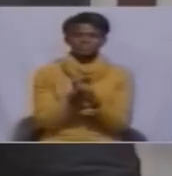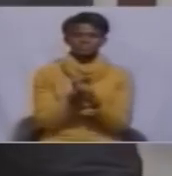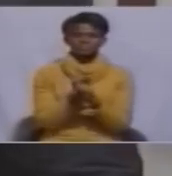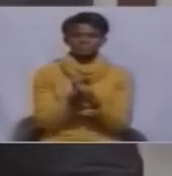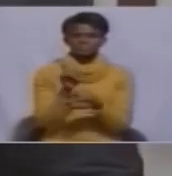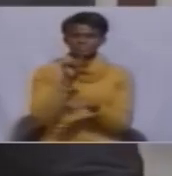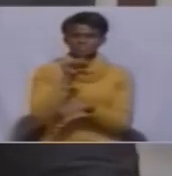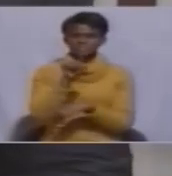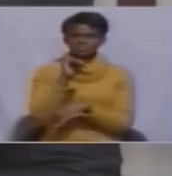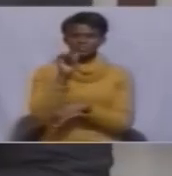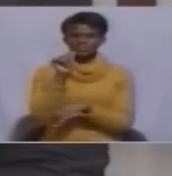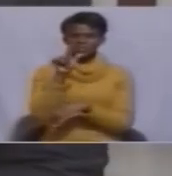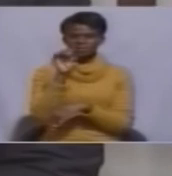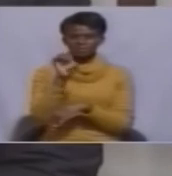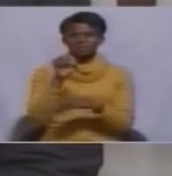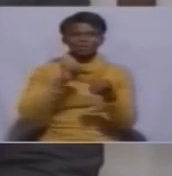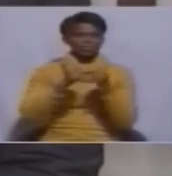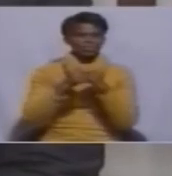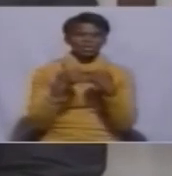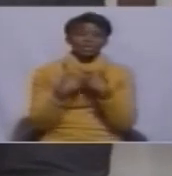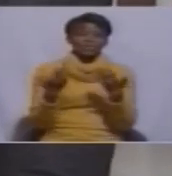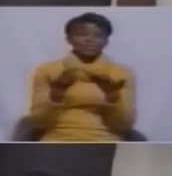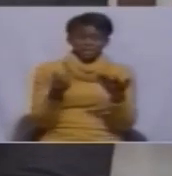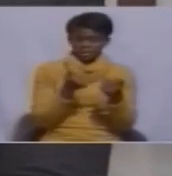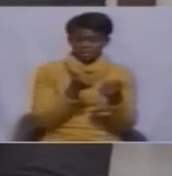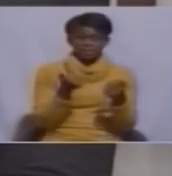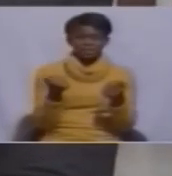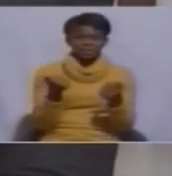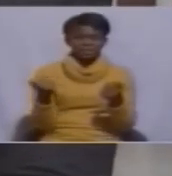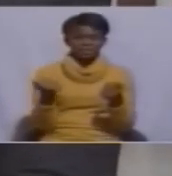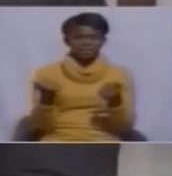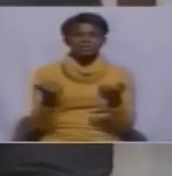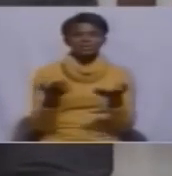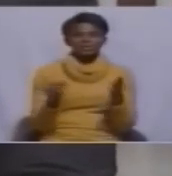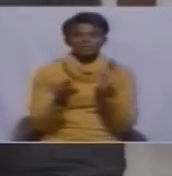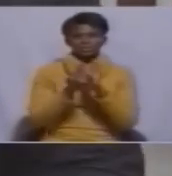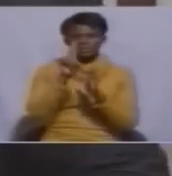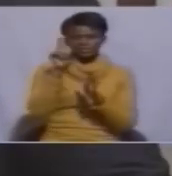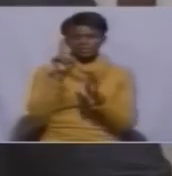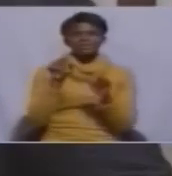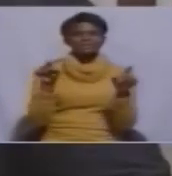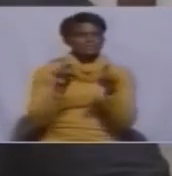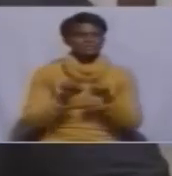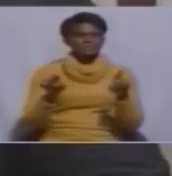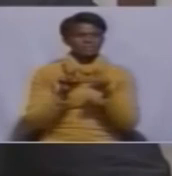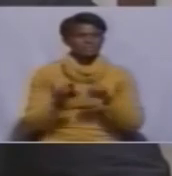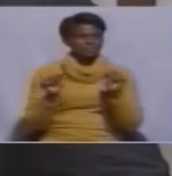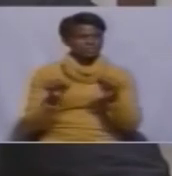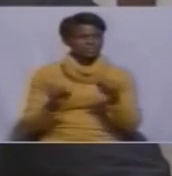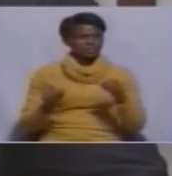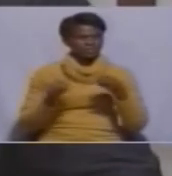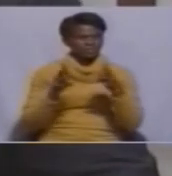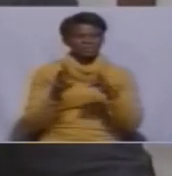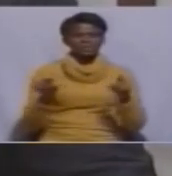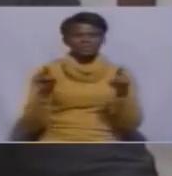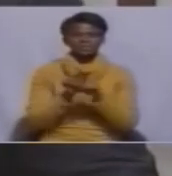think ZIALE has a problem to find that any other recognized university, they can do that. So in the same way, the issue of